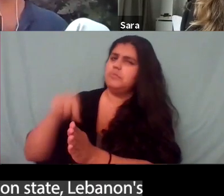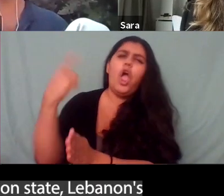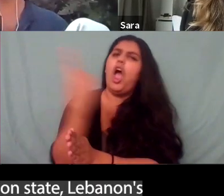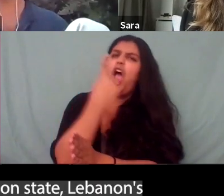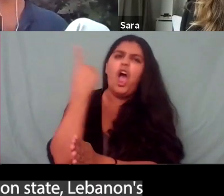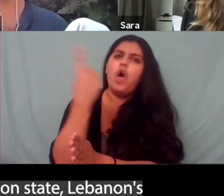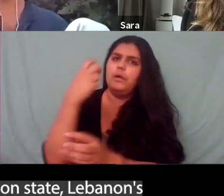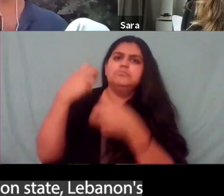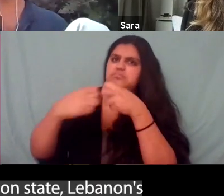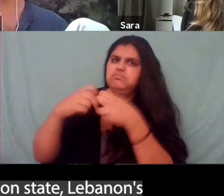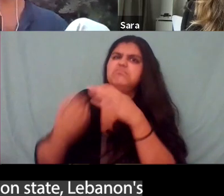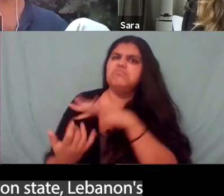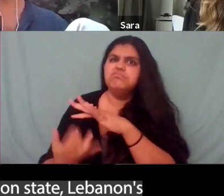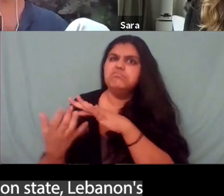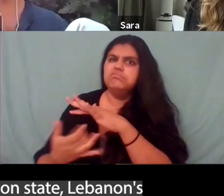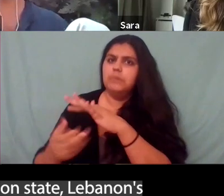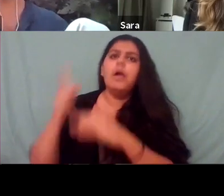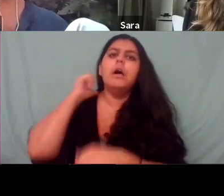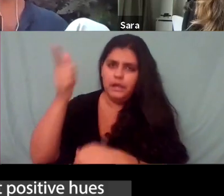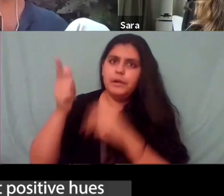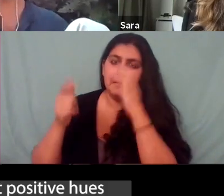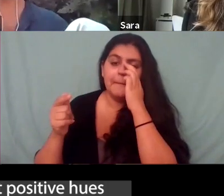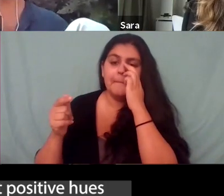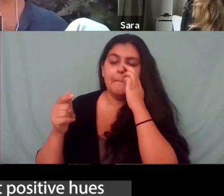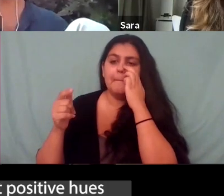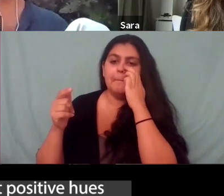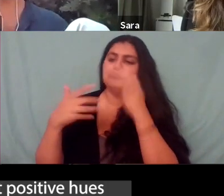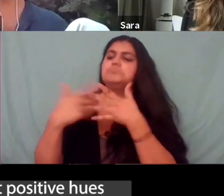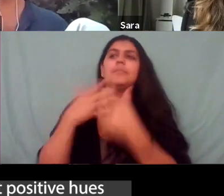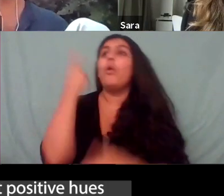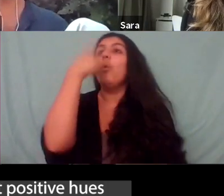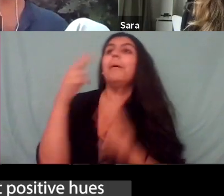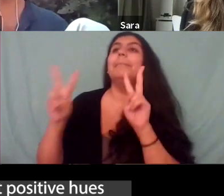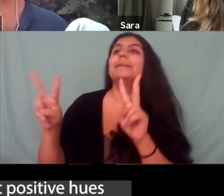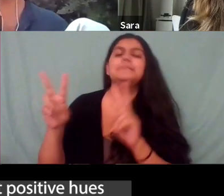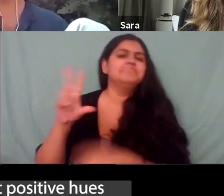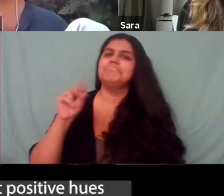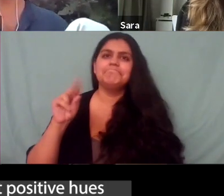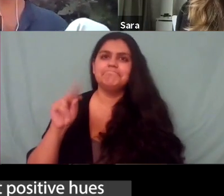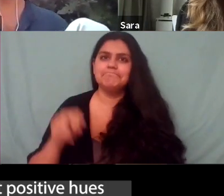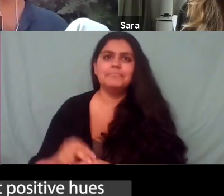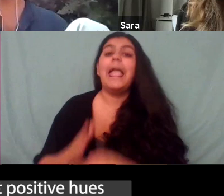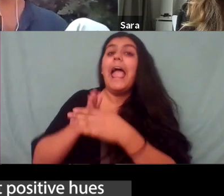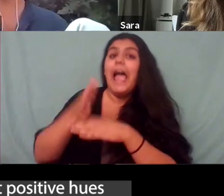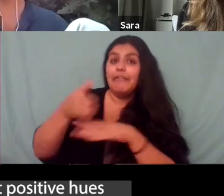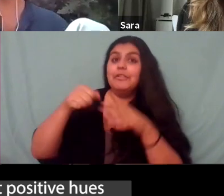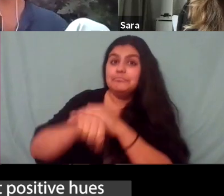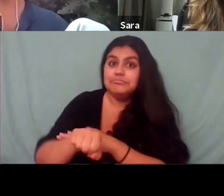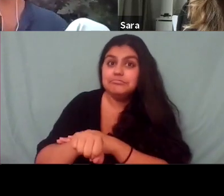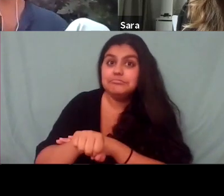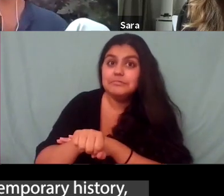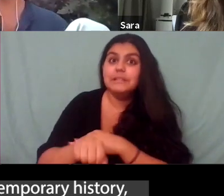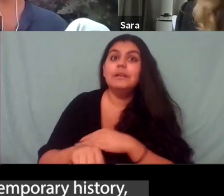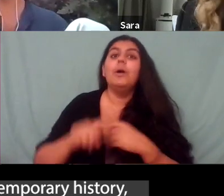nation state, Lebanon's first decades were painted with the most positive hues of a modern forward-looking